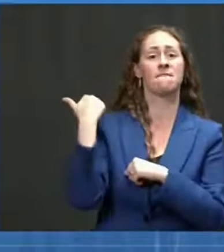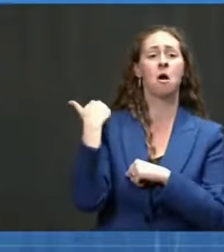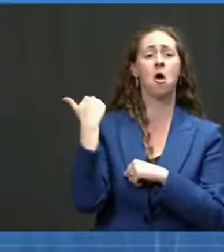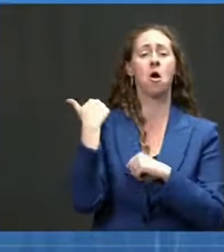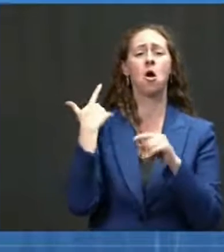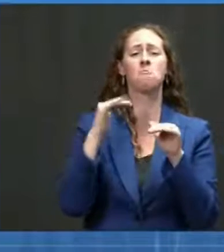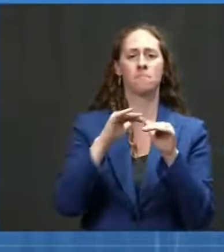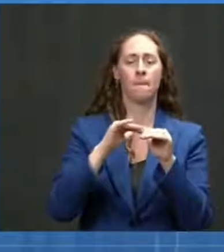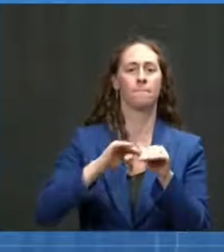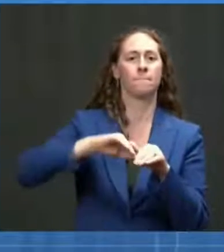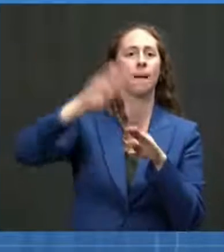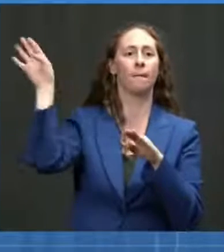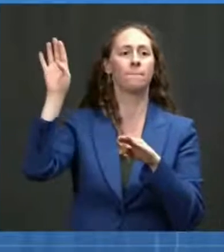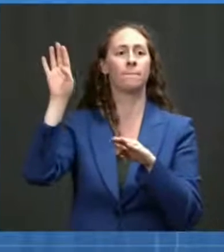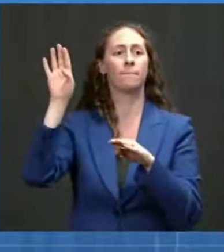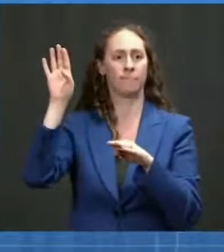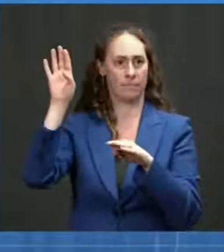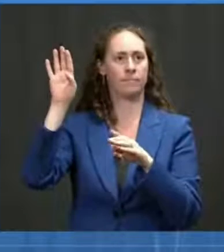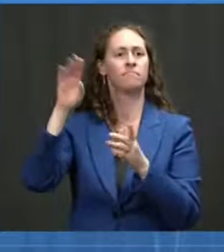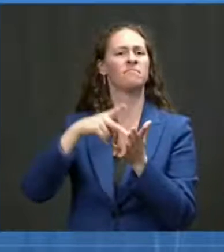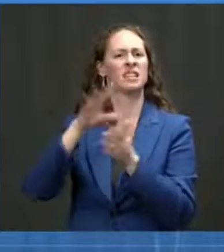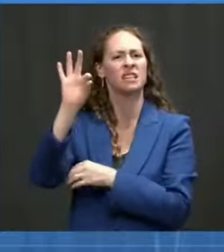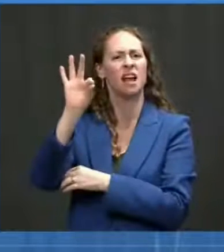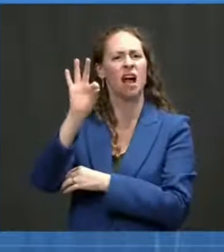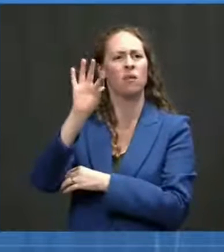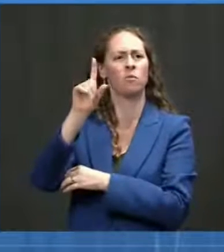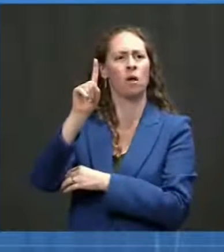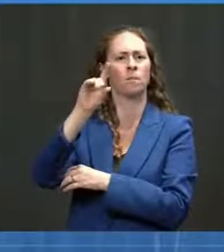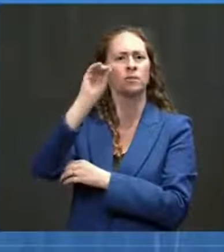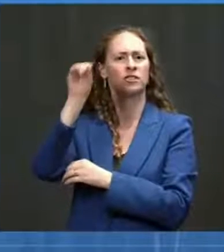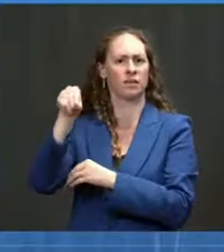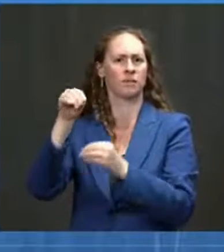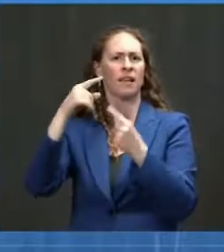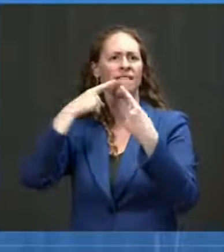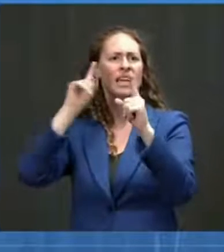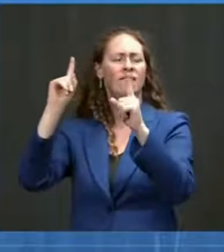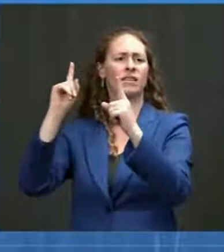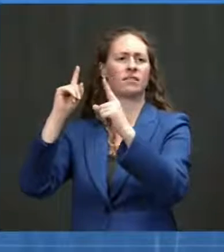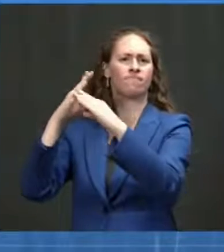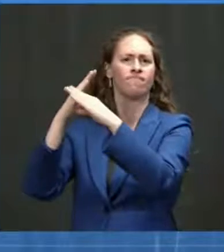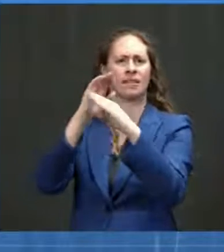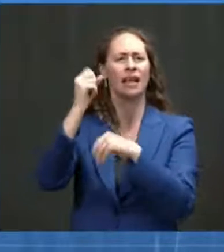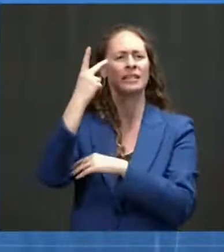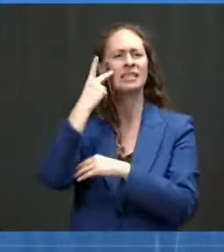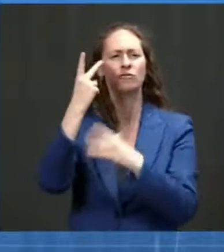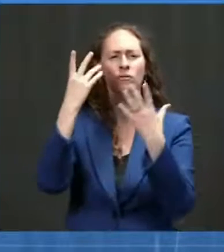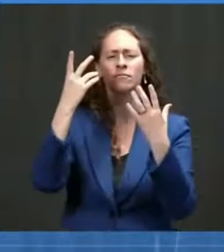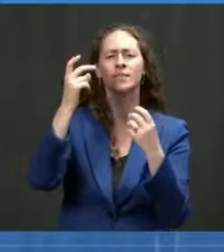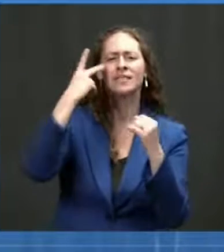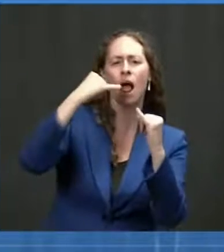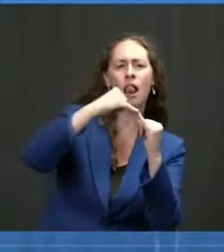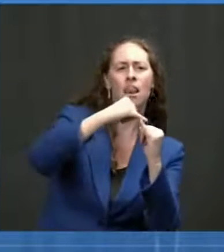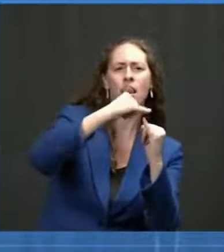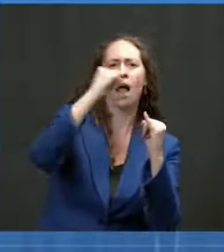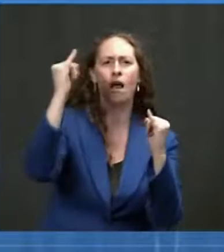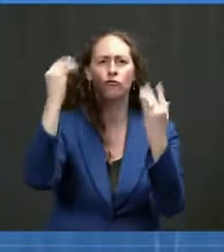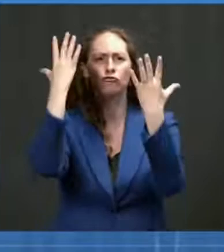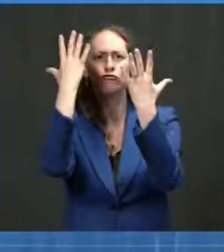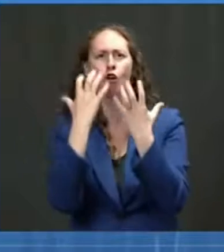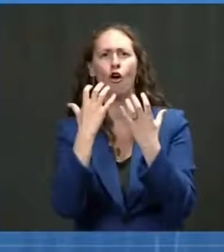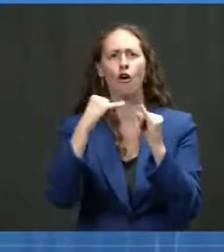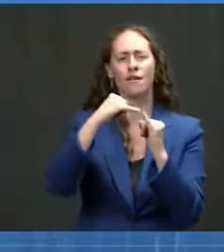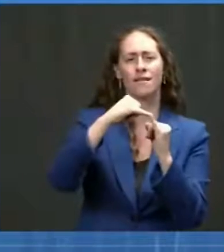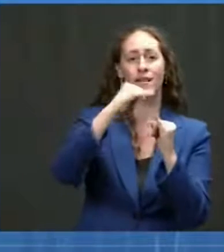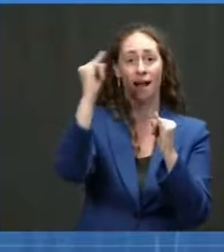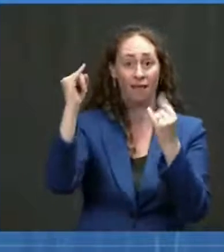of 91%. But if you look at the dark black line going from left to right, as you go